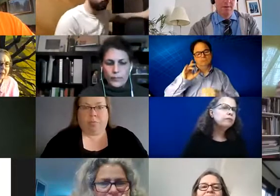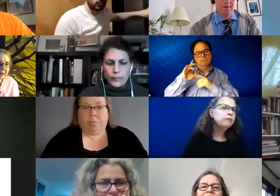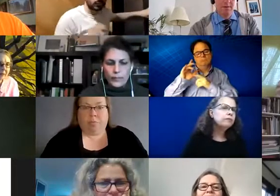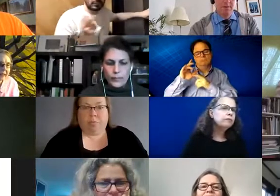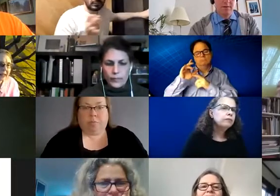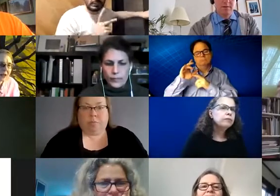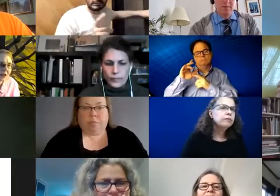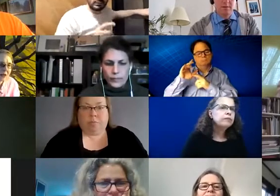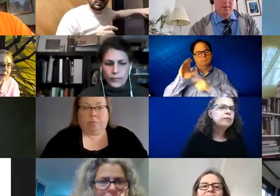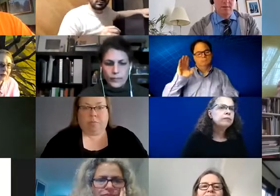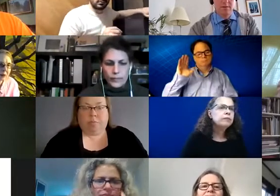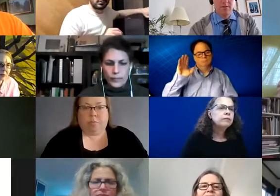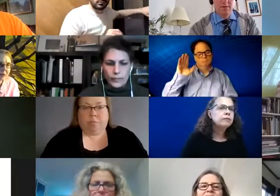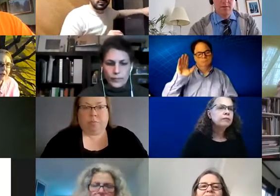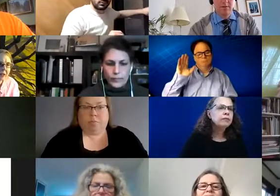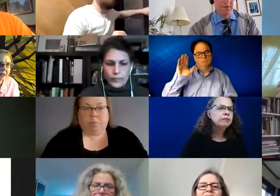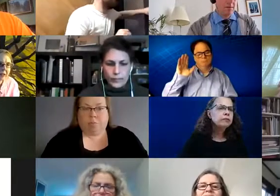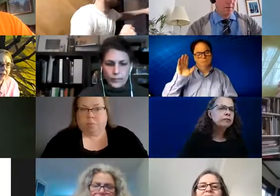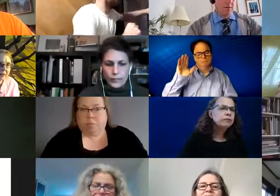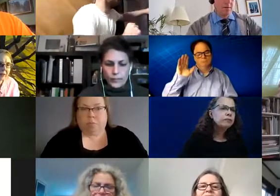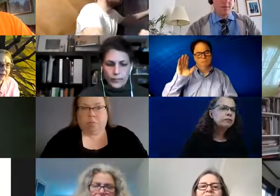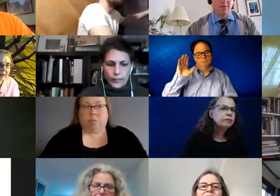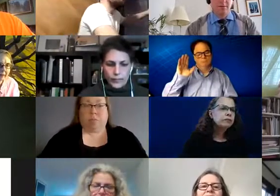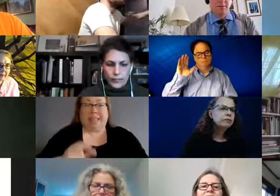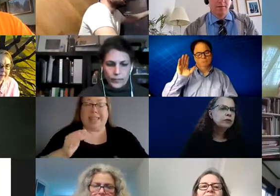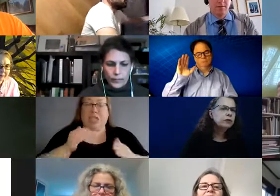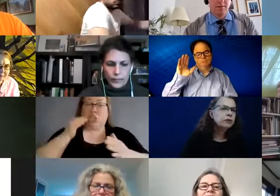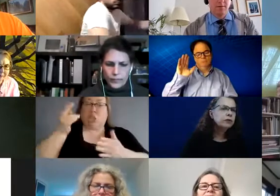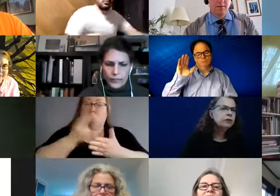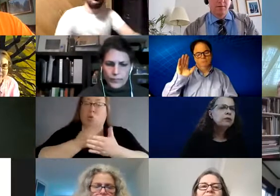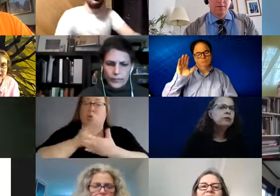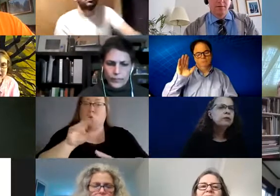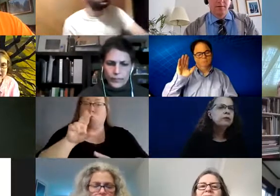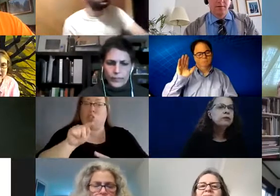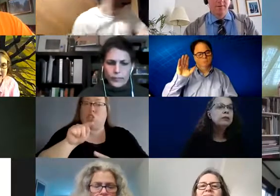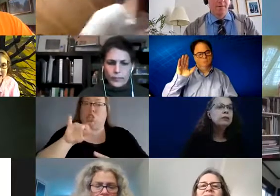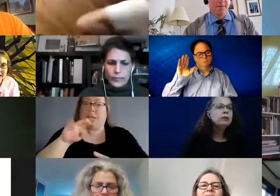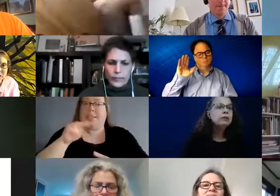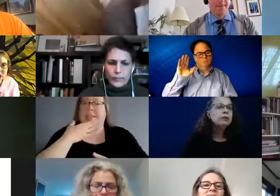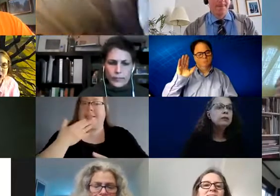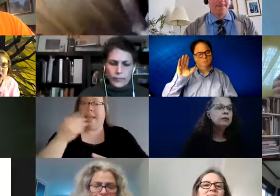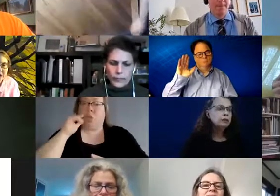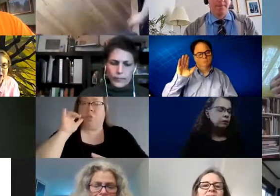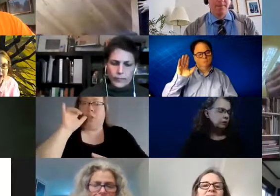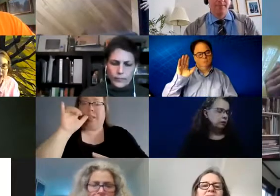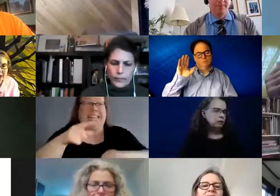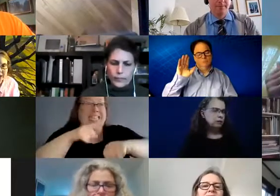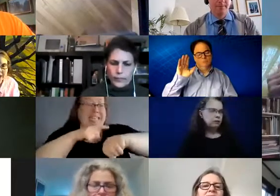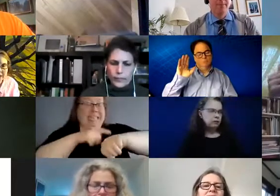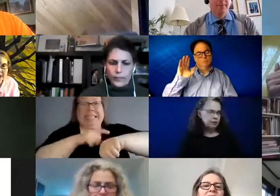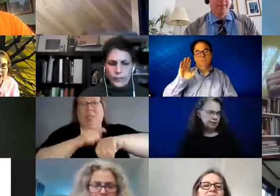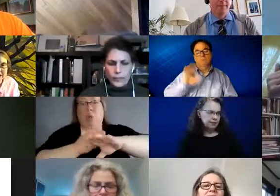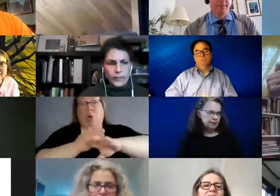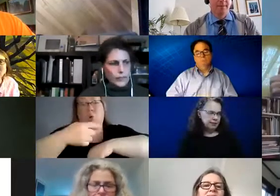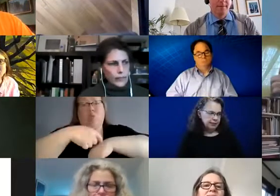That's so true, Justin. Thank you for that. I see that we're over time